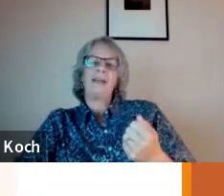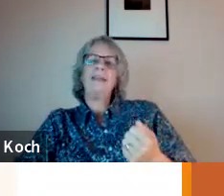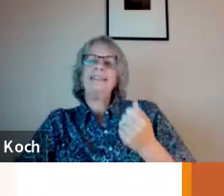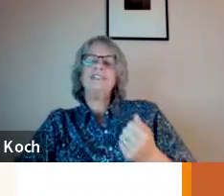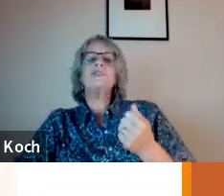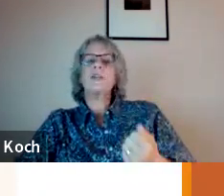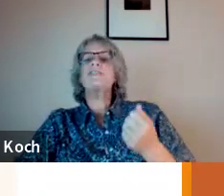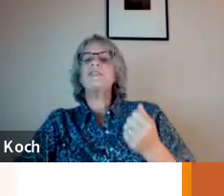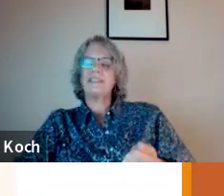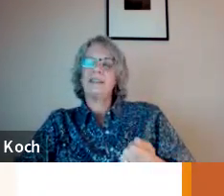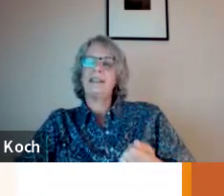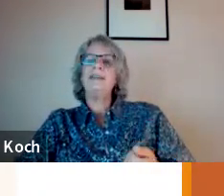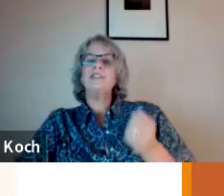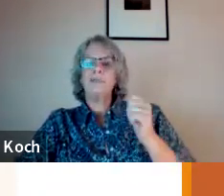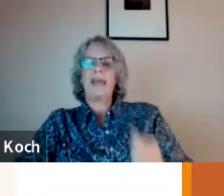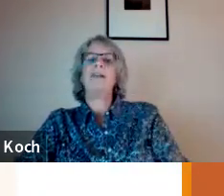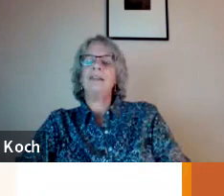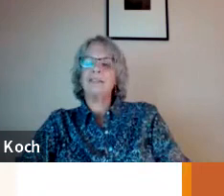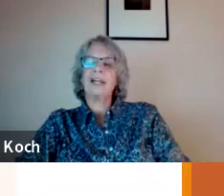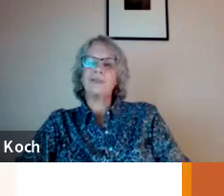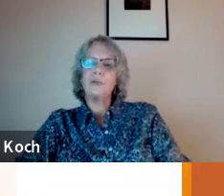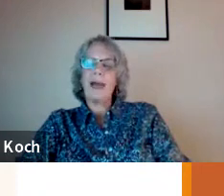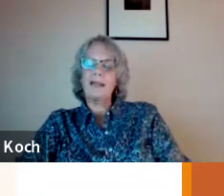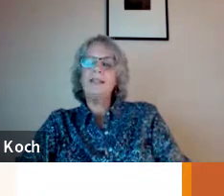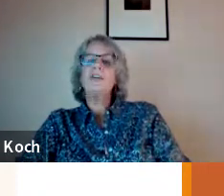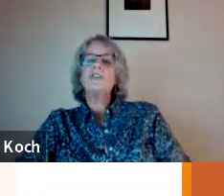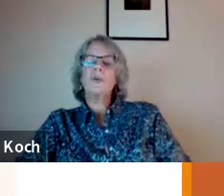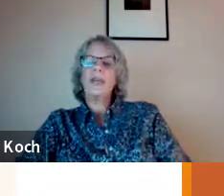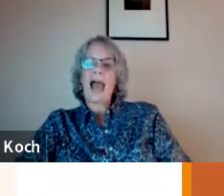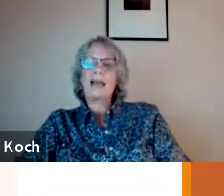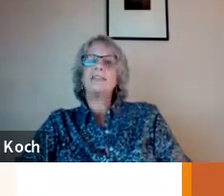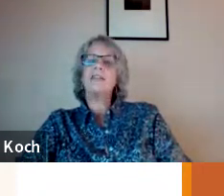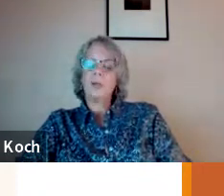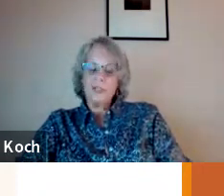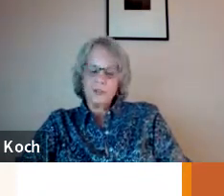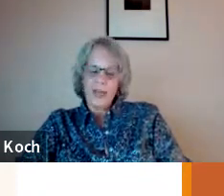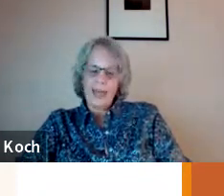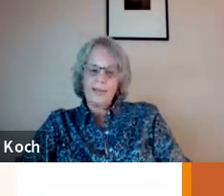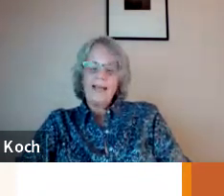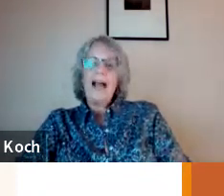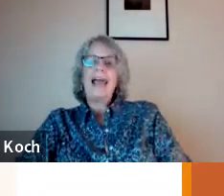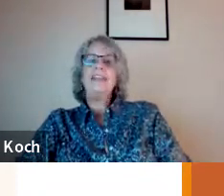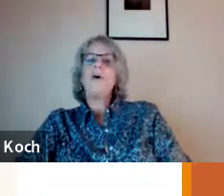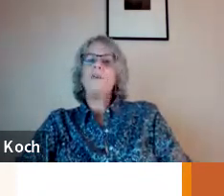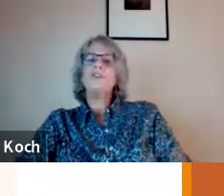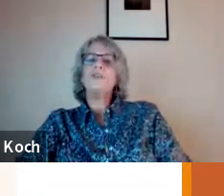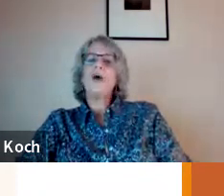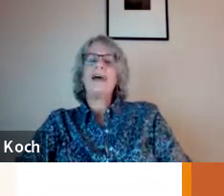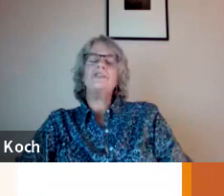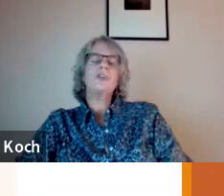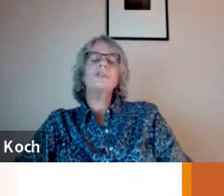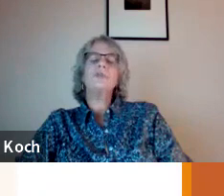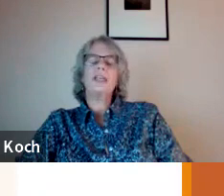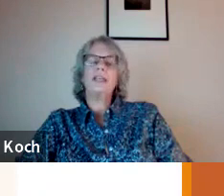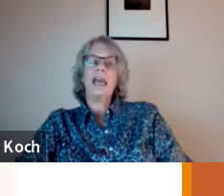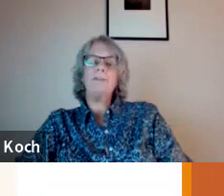mail-in ballot. He didn't trust the facility to mail in his electoral ballot. So he asked that we would do that. And he also